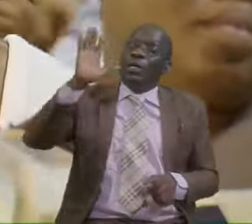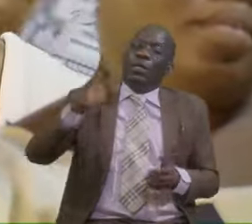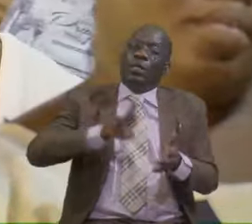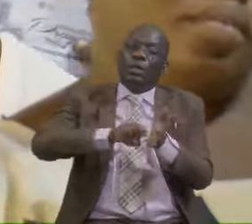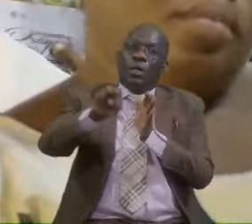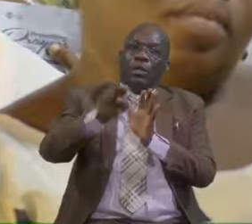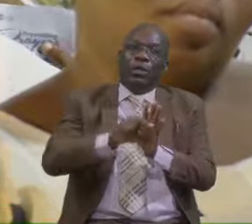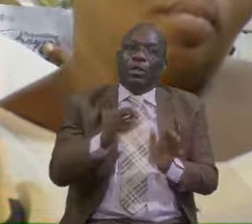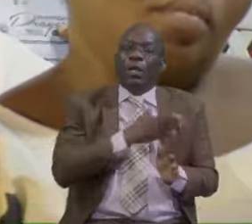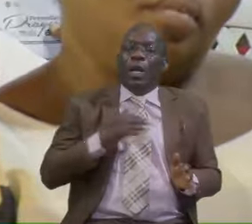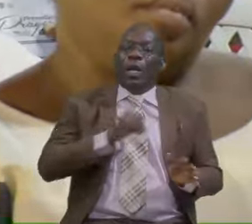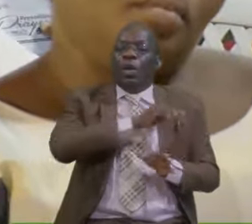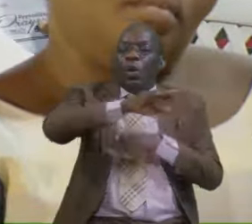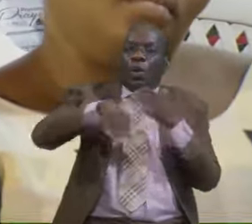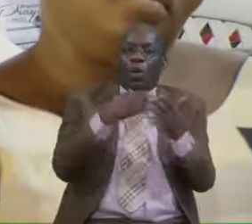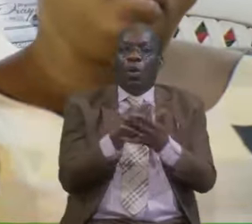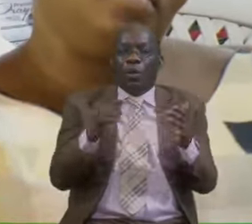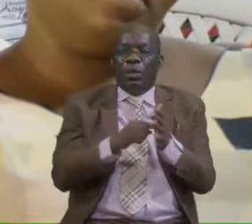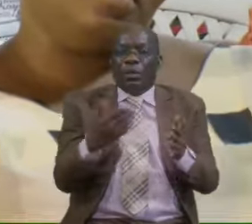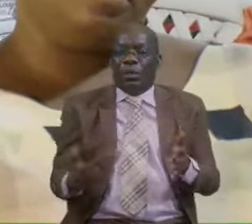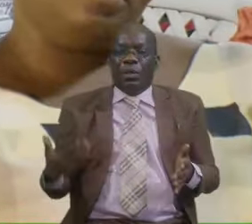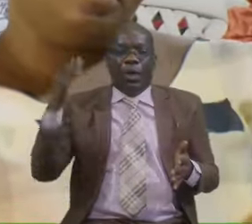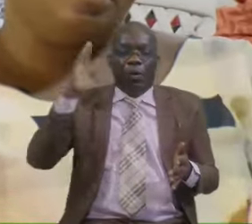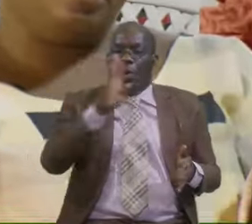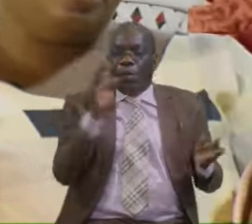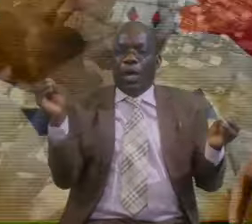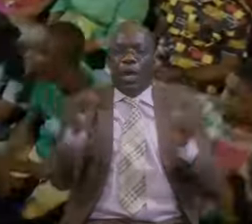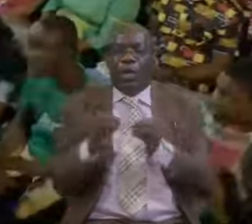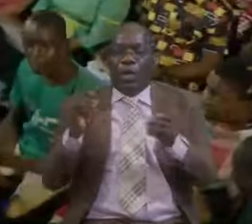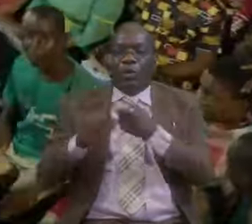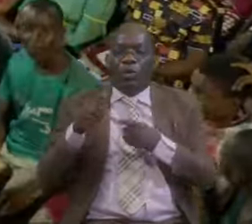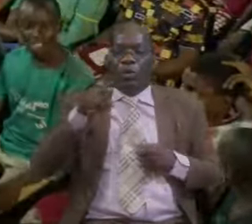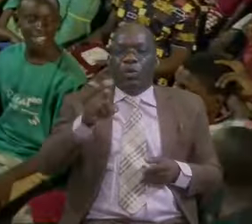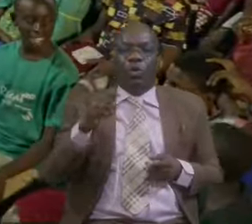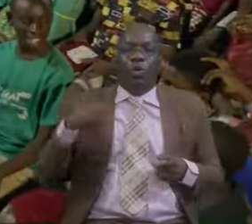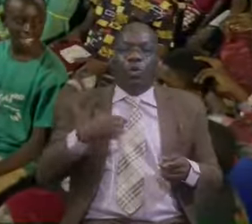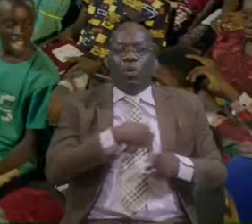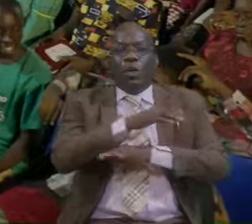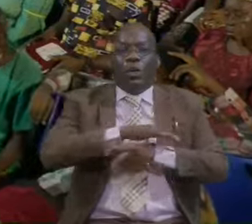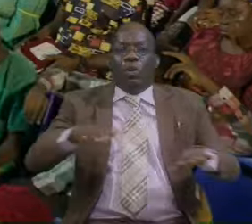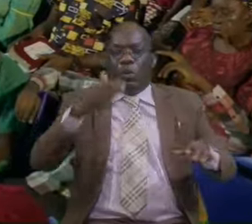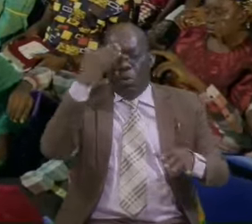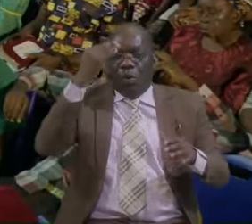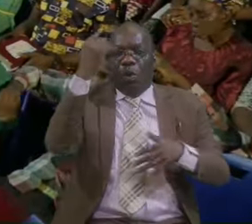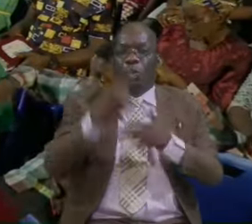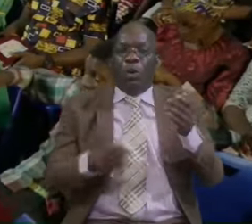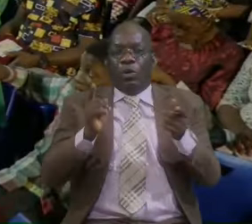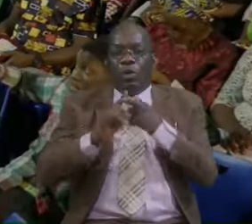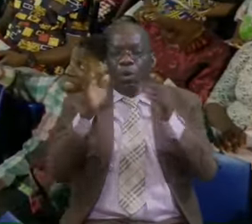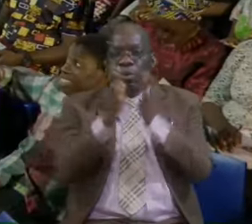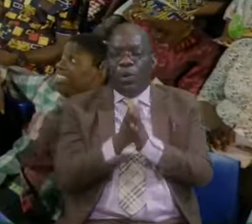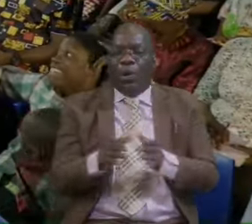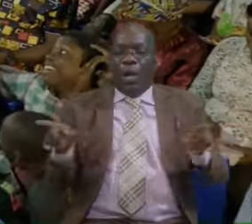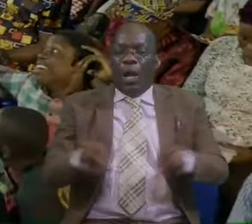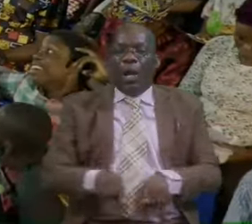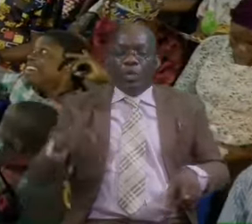these other things will be added unto you. We know not what we shall pray for as we